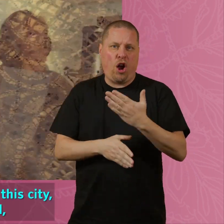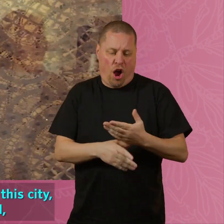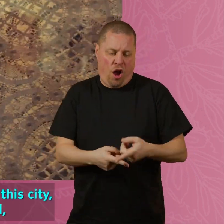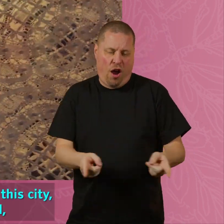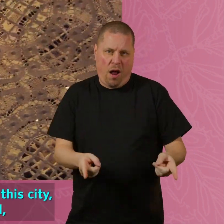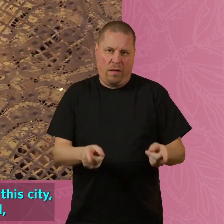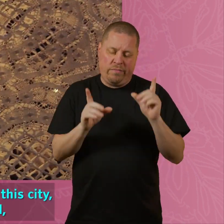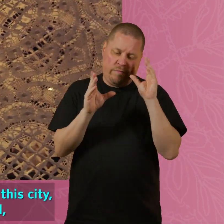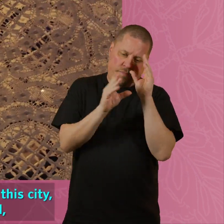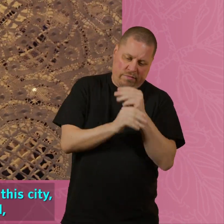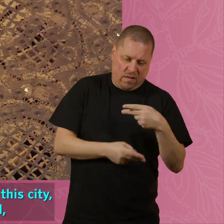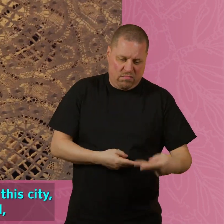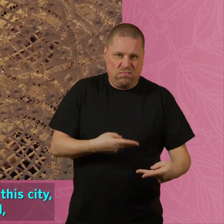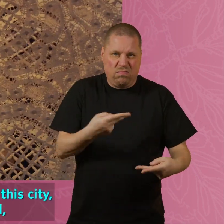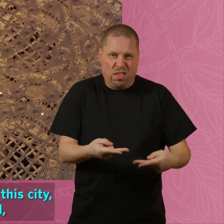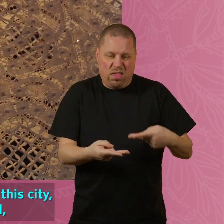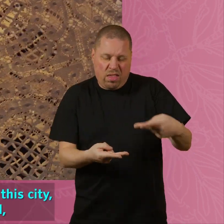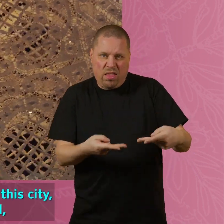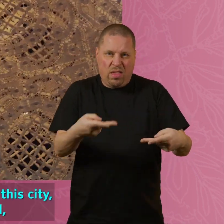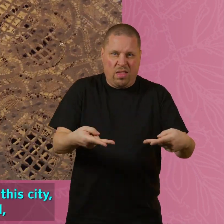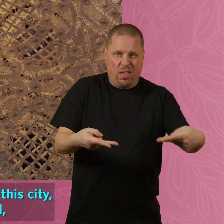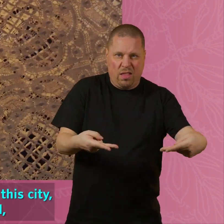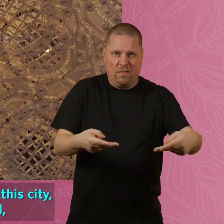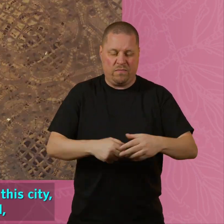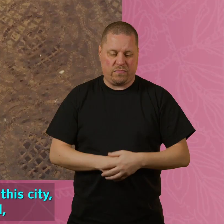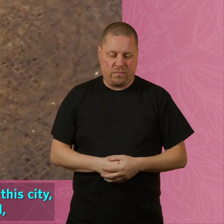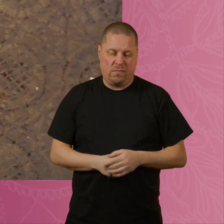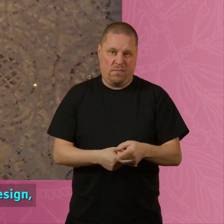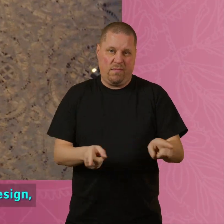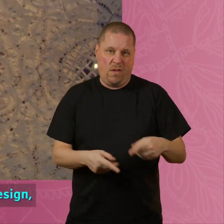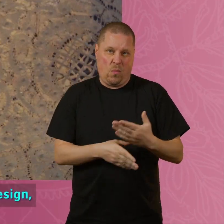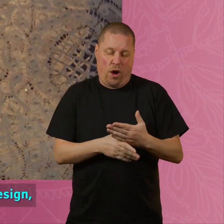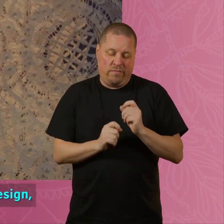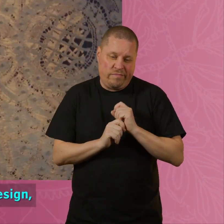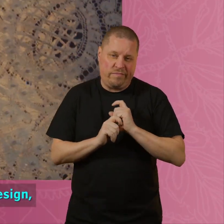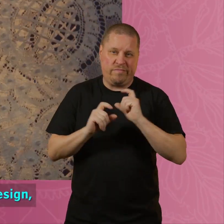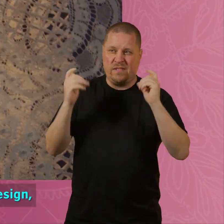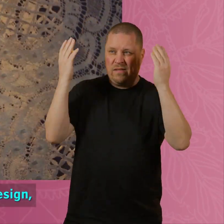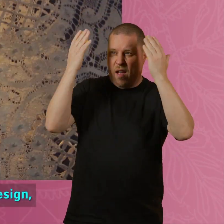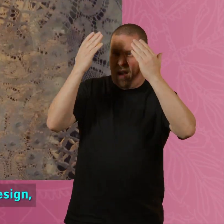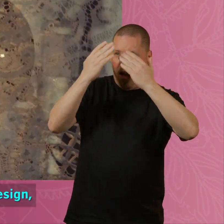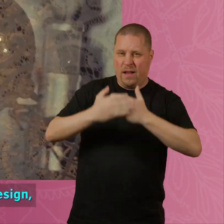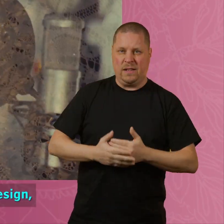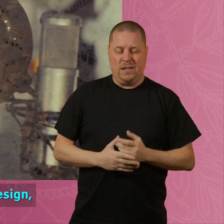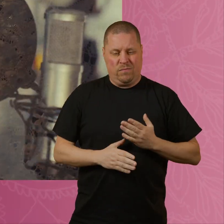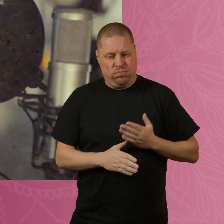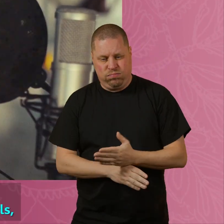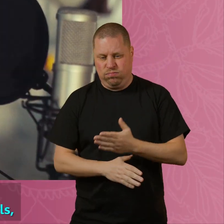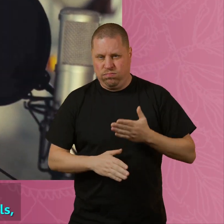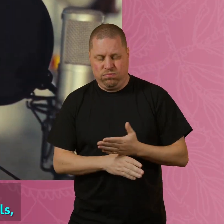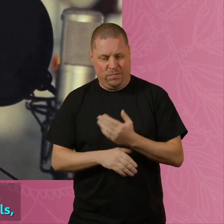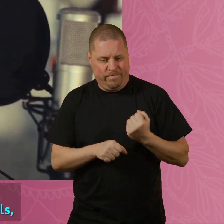These patterns helped to build this city. Its art reached across the world, a spider's web of intricate